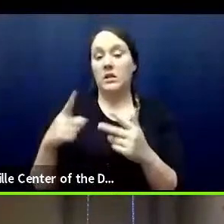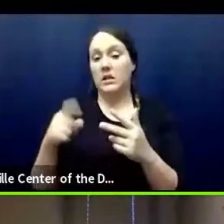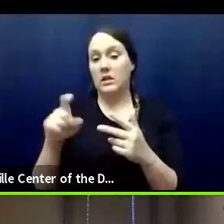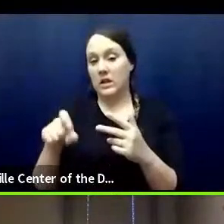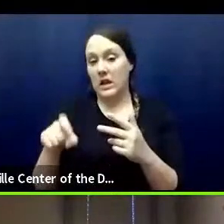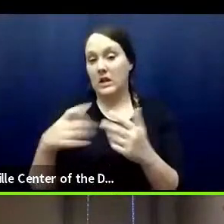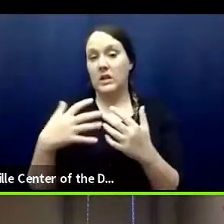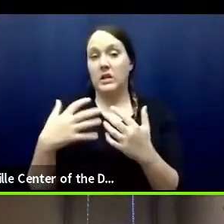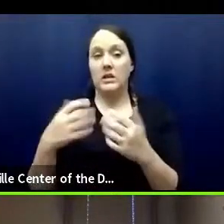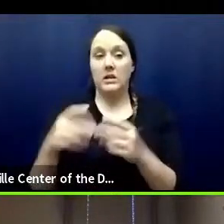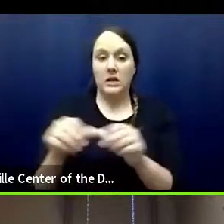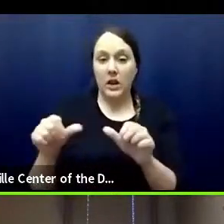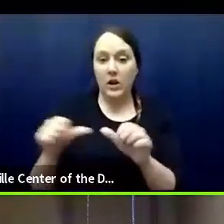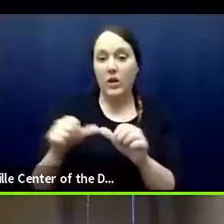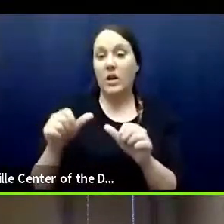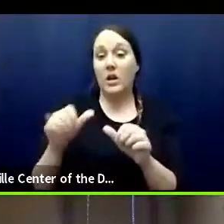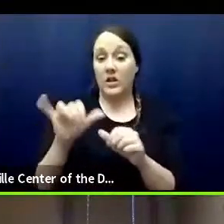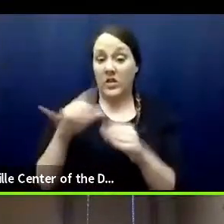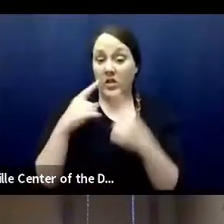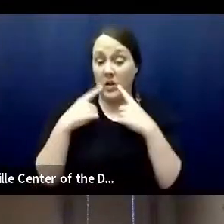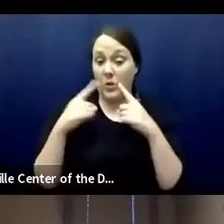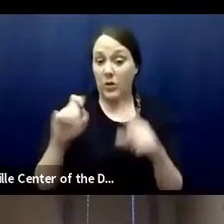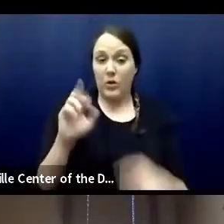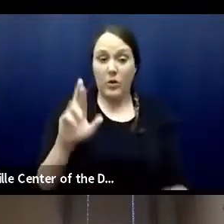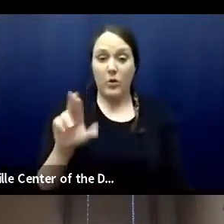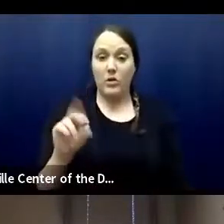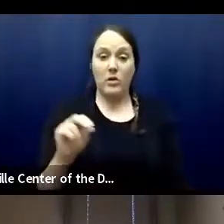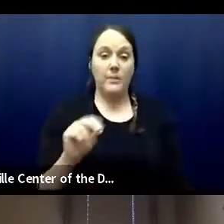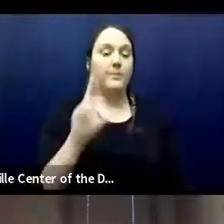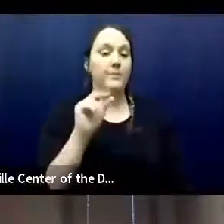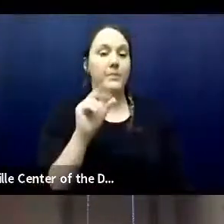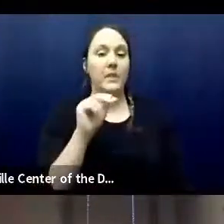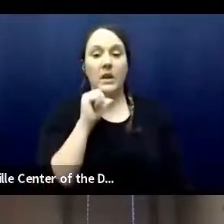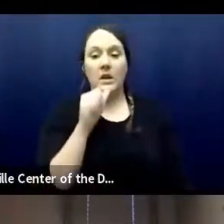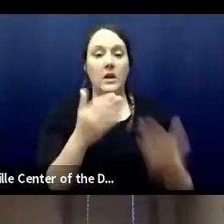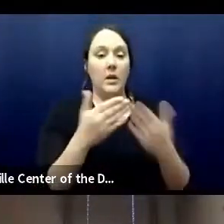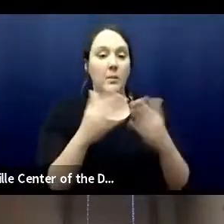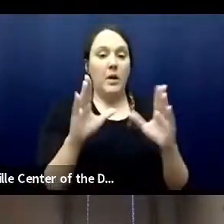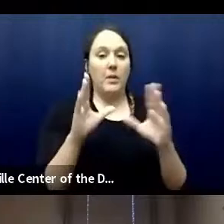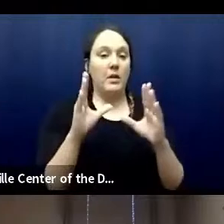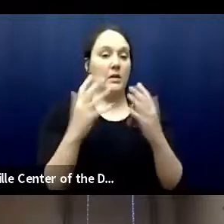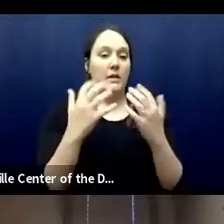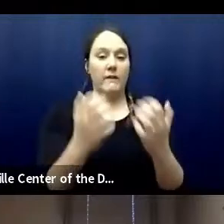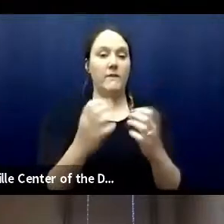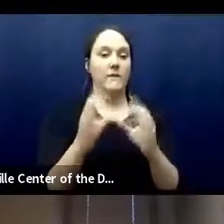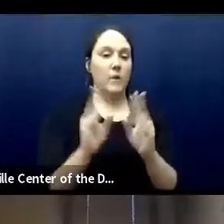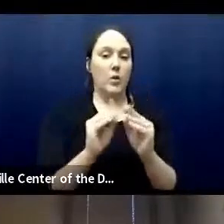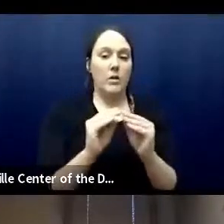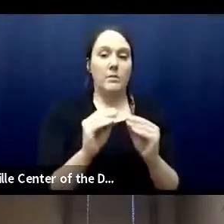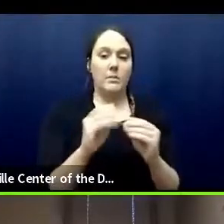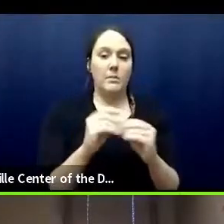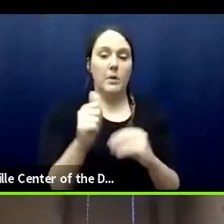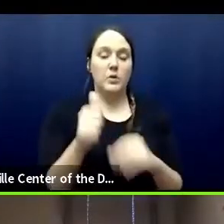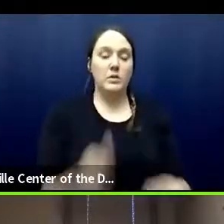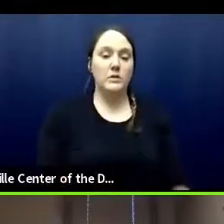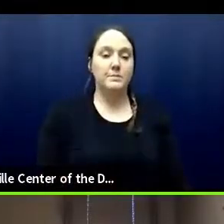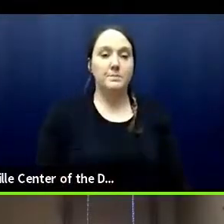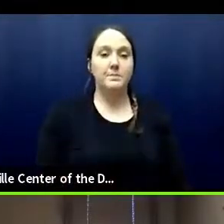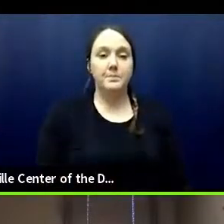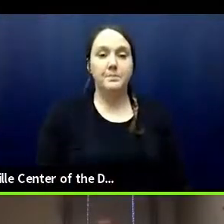space? Does it work, or do we need another place? No, it doesn't work because of public forum mostly, partly.